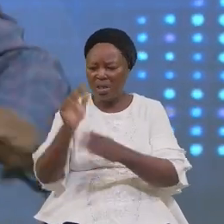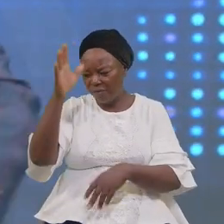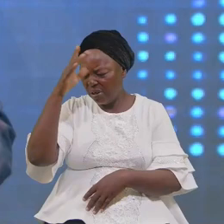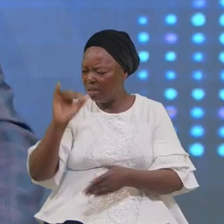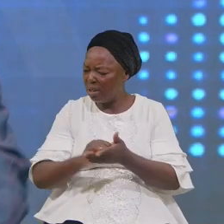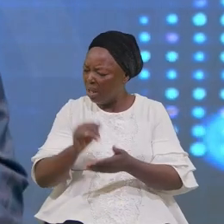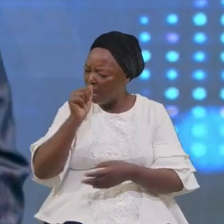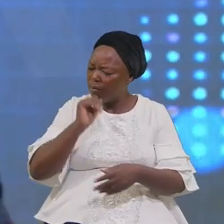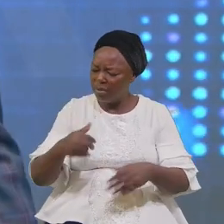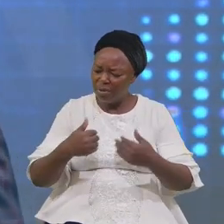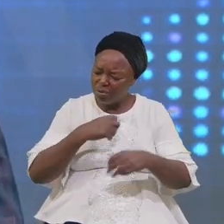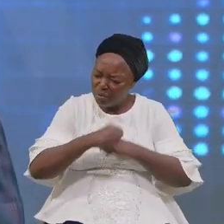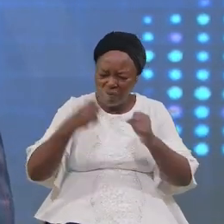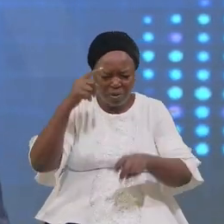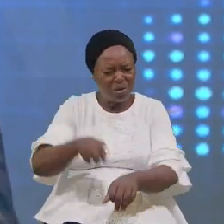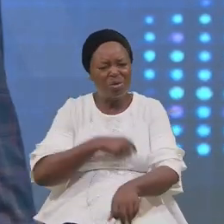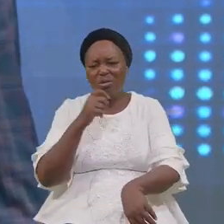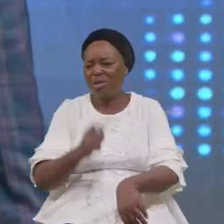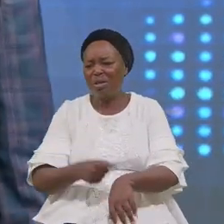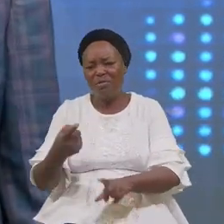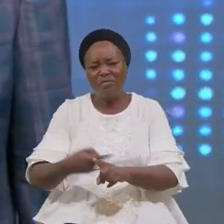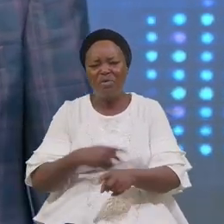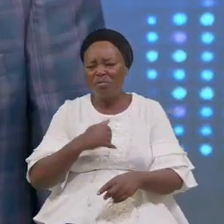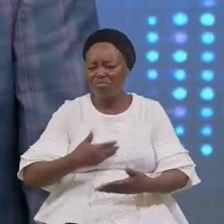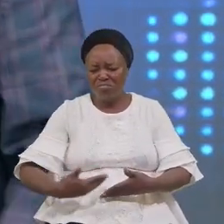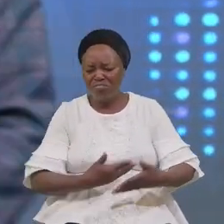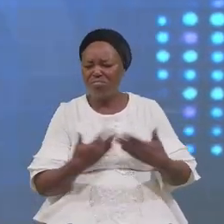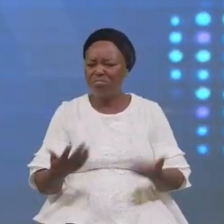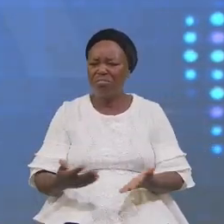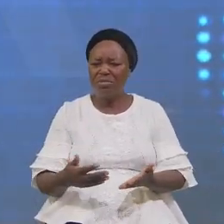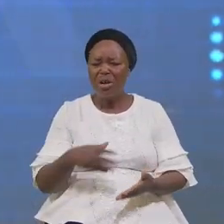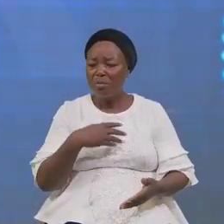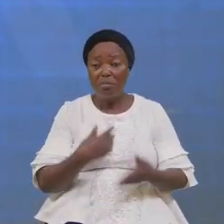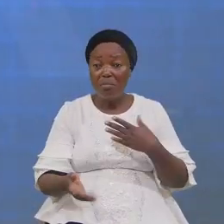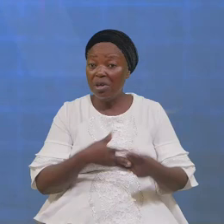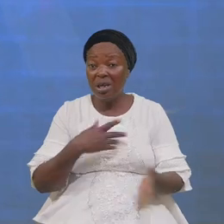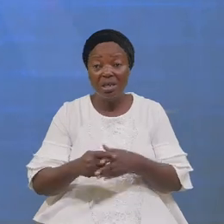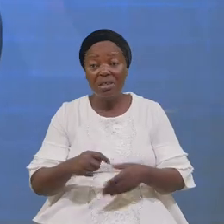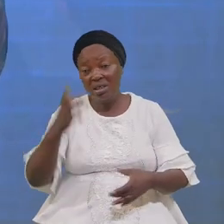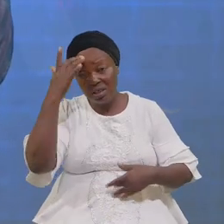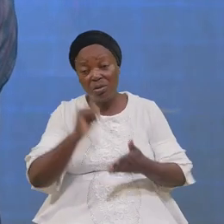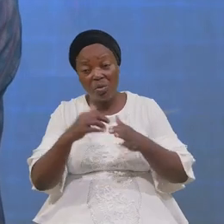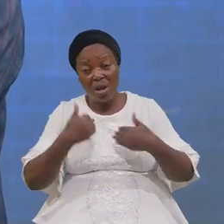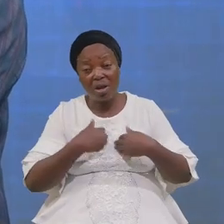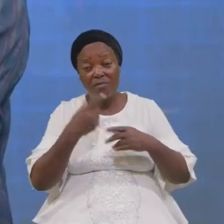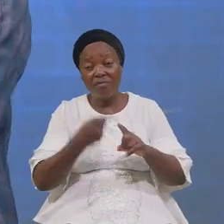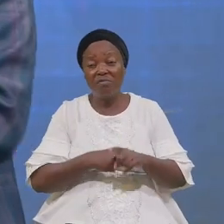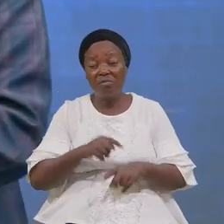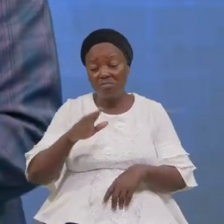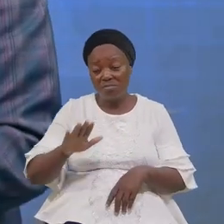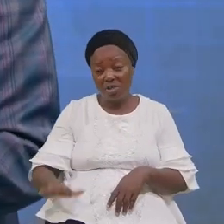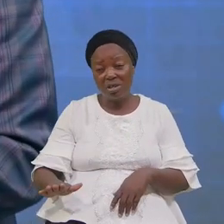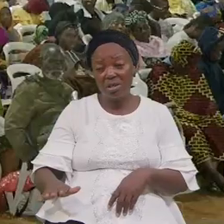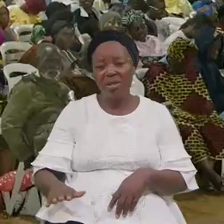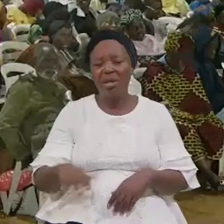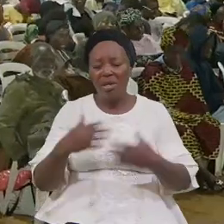time from childhood. Whatever sickness you had from childhood, tonight the solution